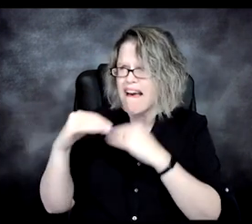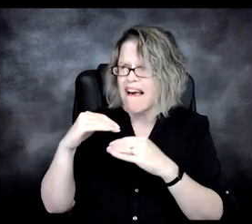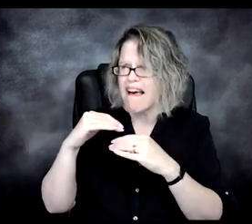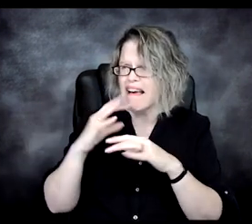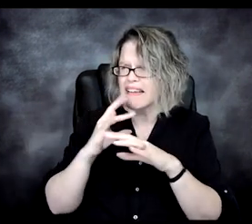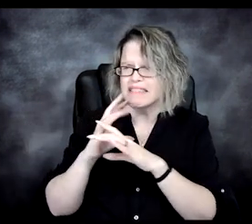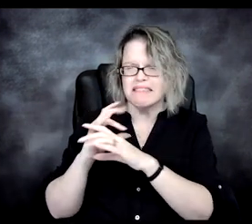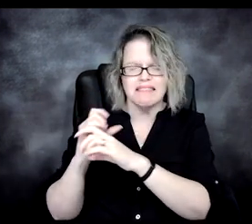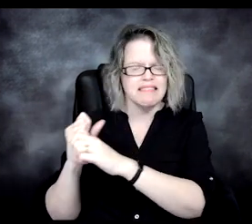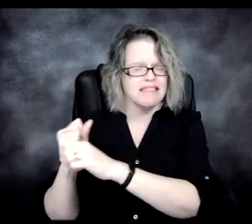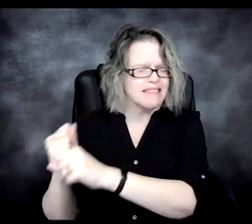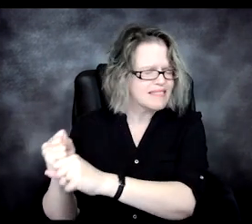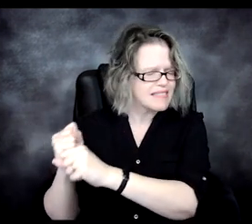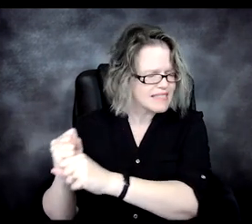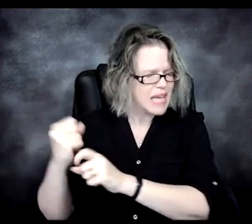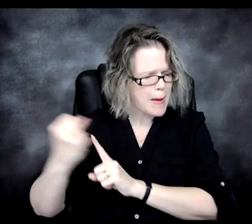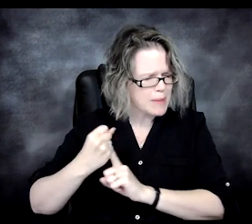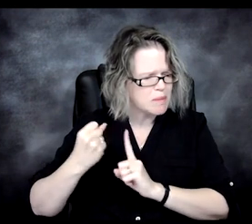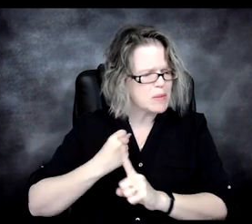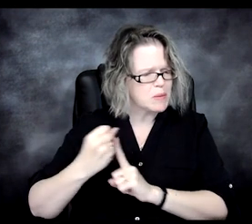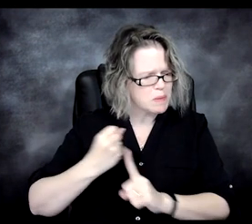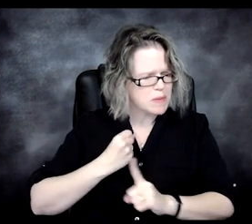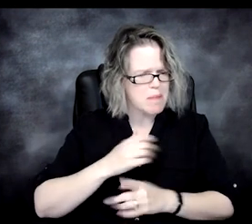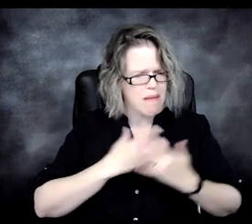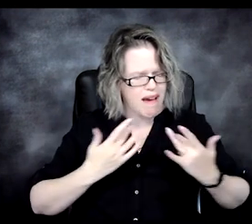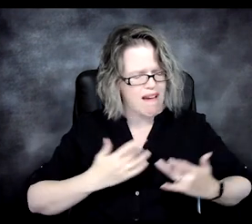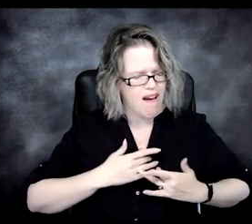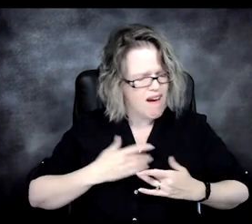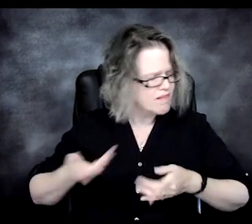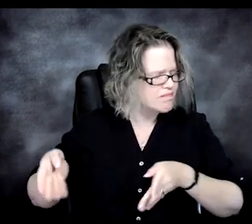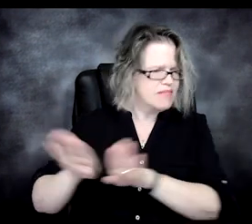binding, abused, my heart closed.